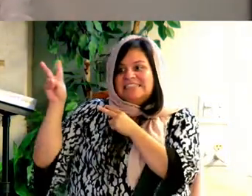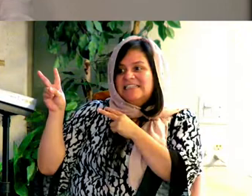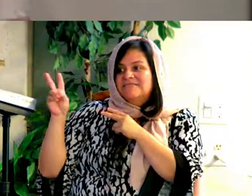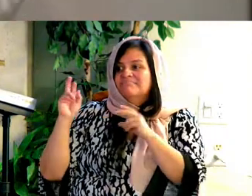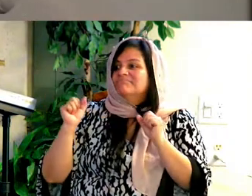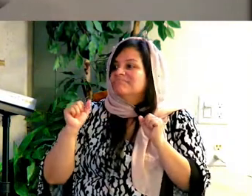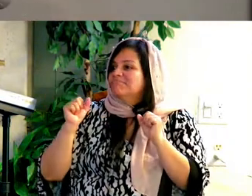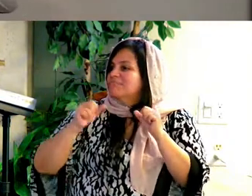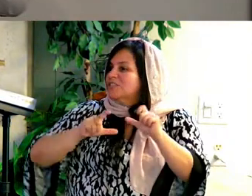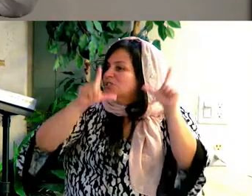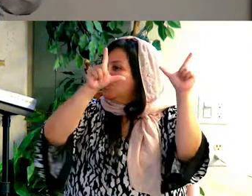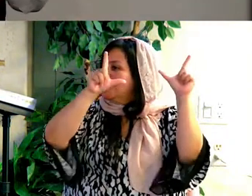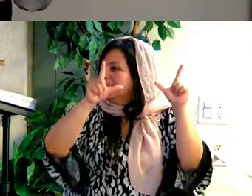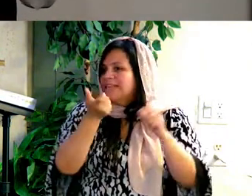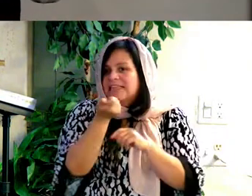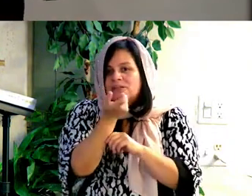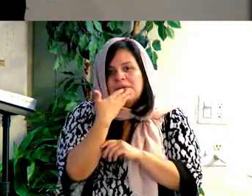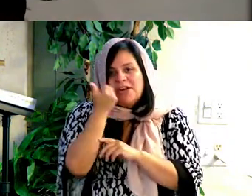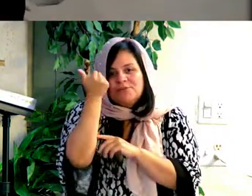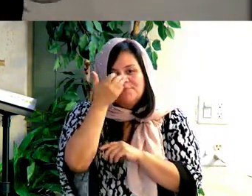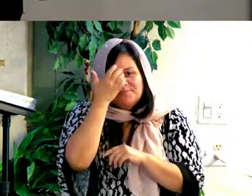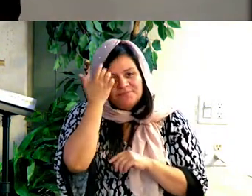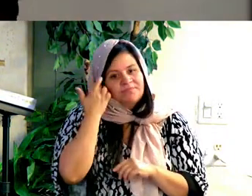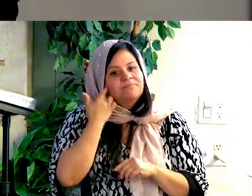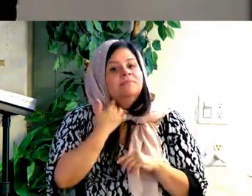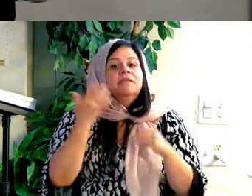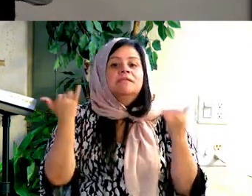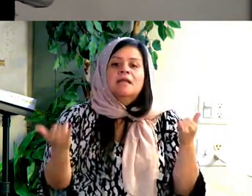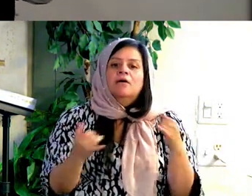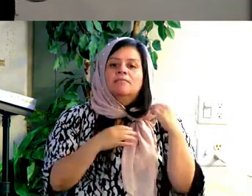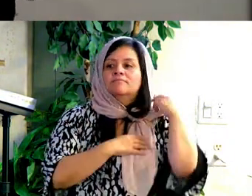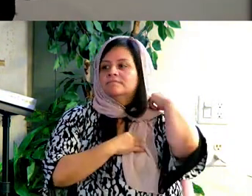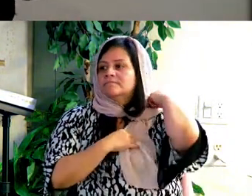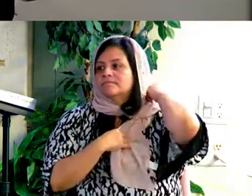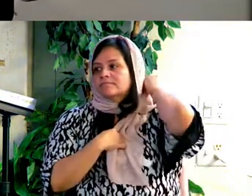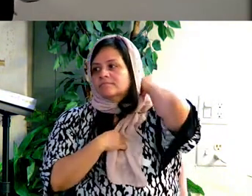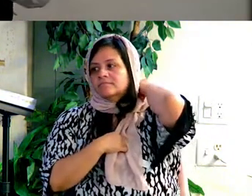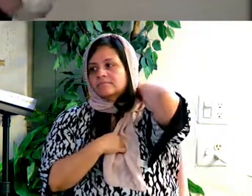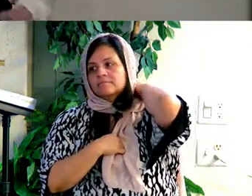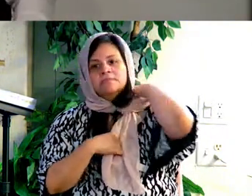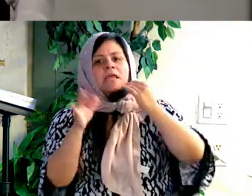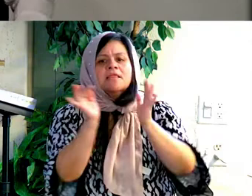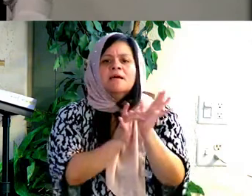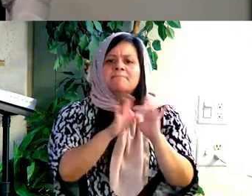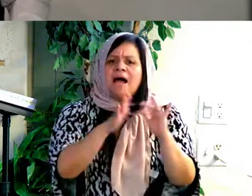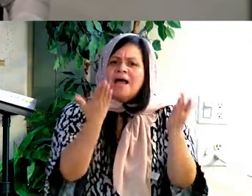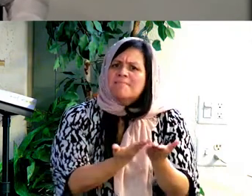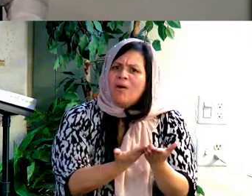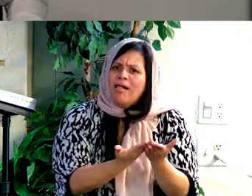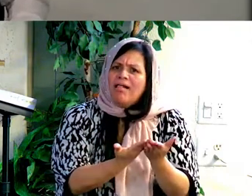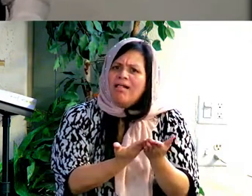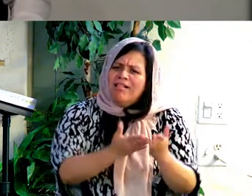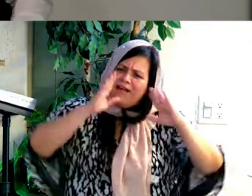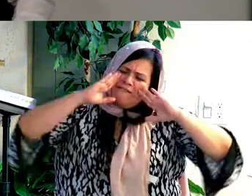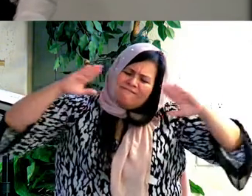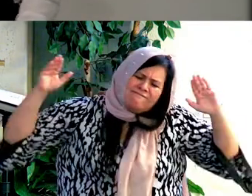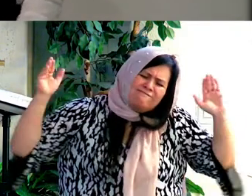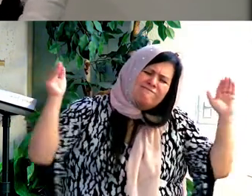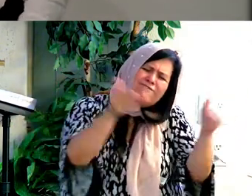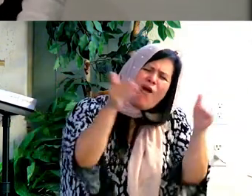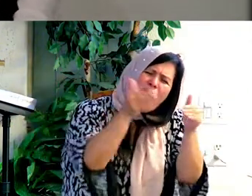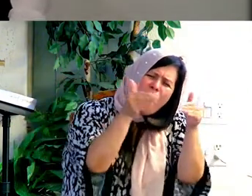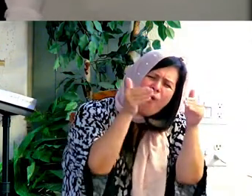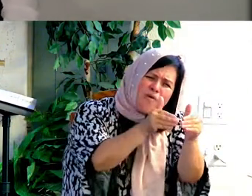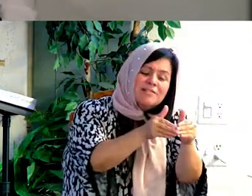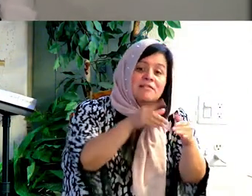mejor. Okay. So, the Bible, the Bible is centered on the Hebrew wedding. You know that? Biblia se centra